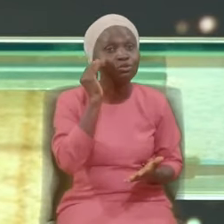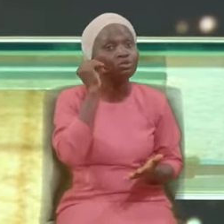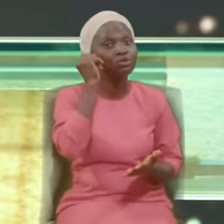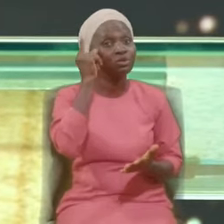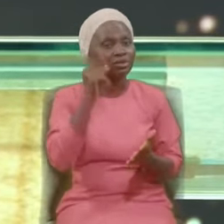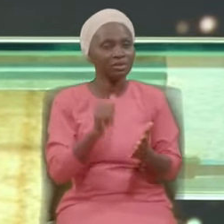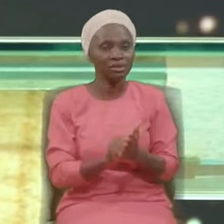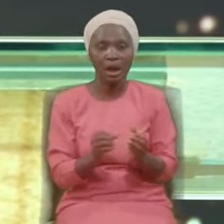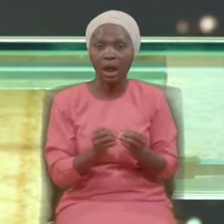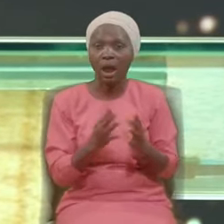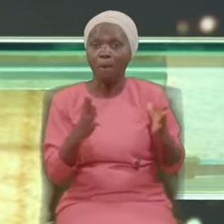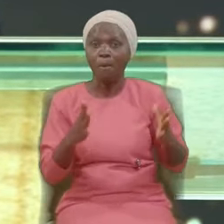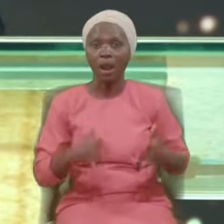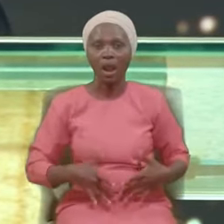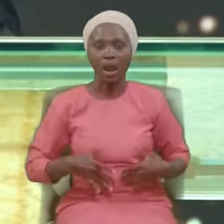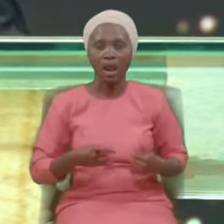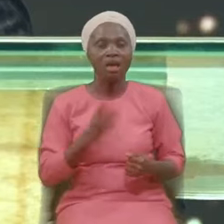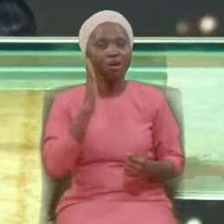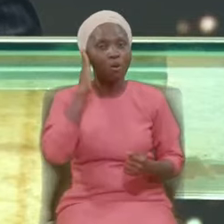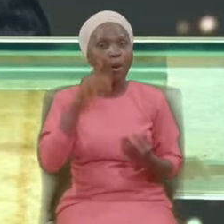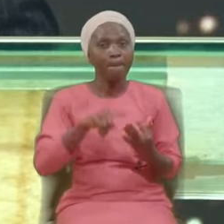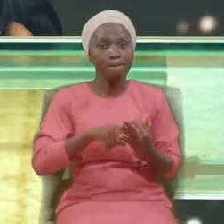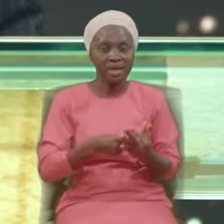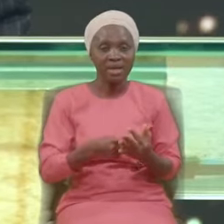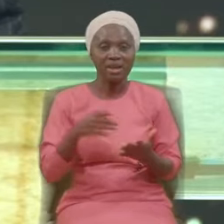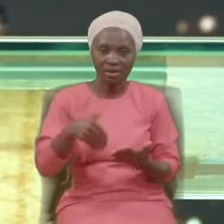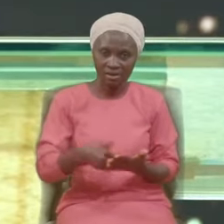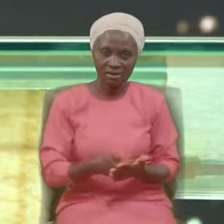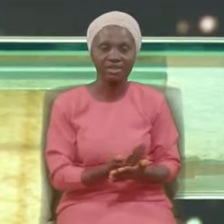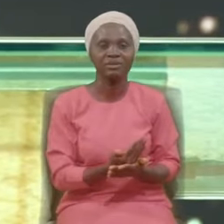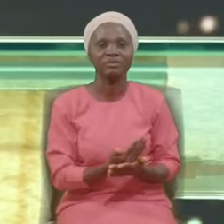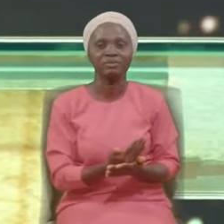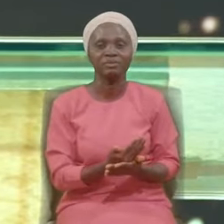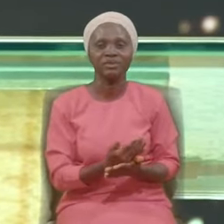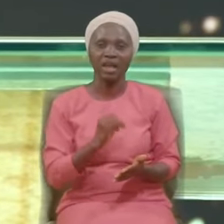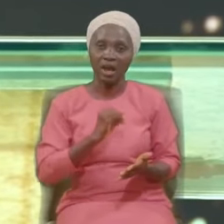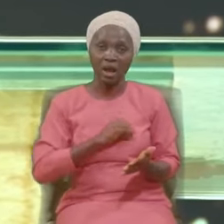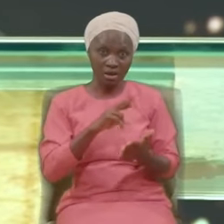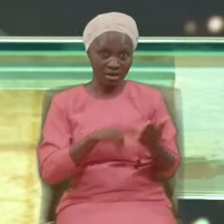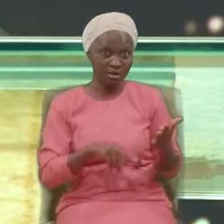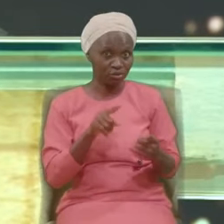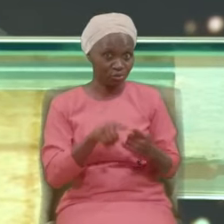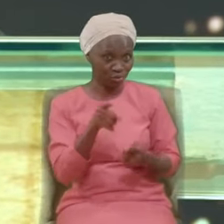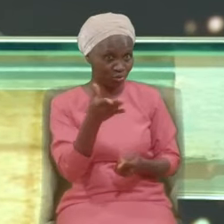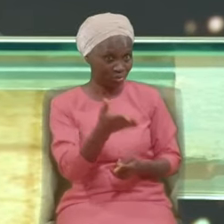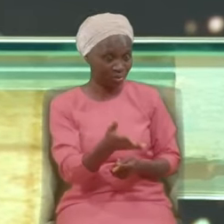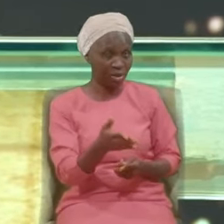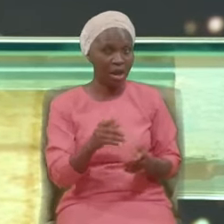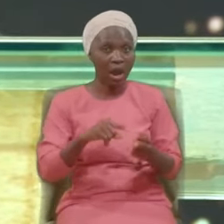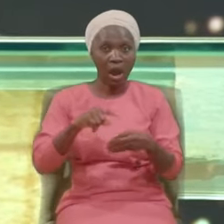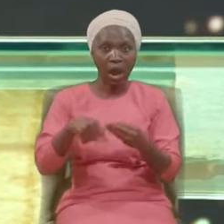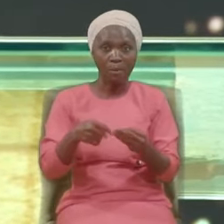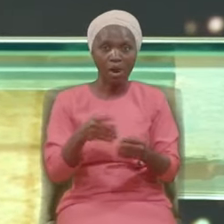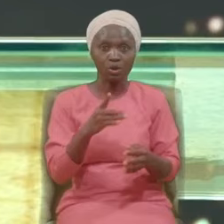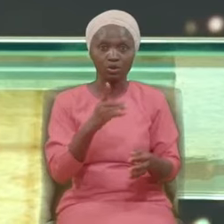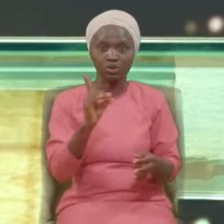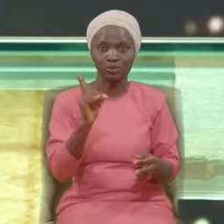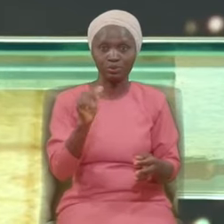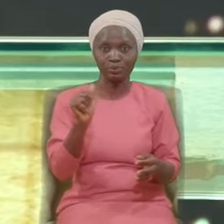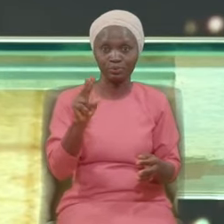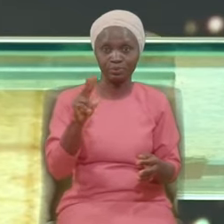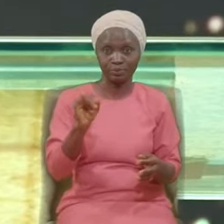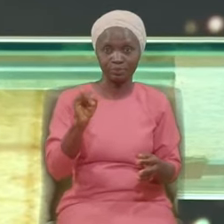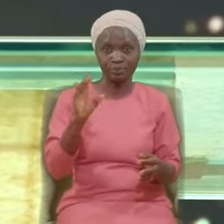abundant life is going to begin afresh. I just read to you about David and his